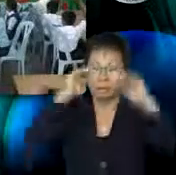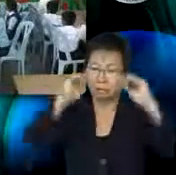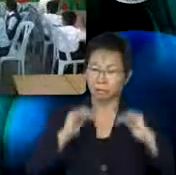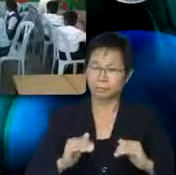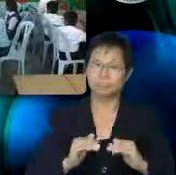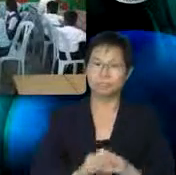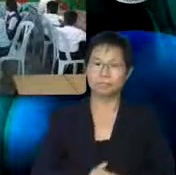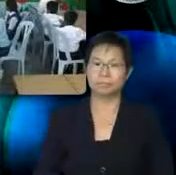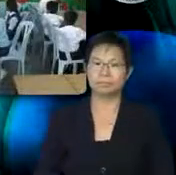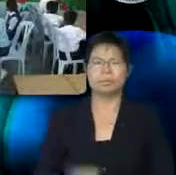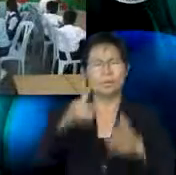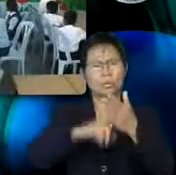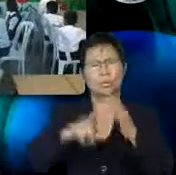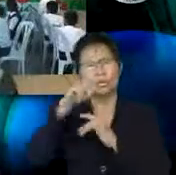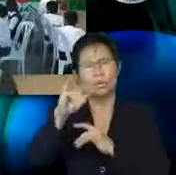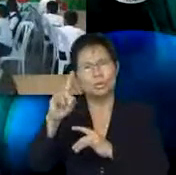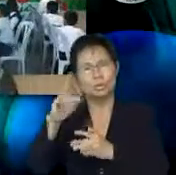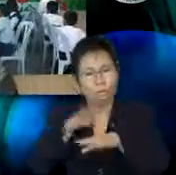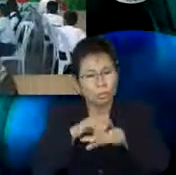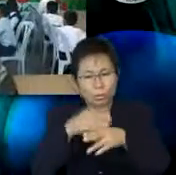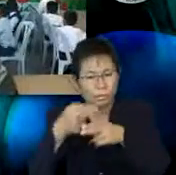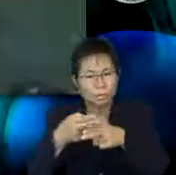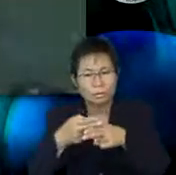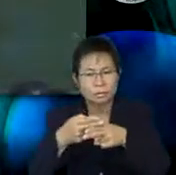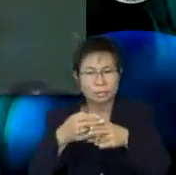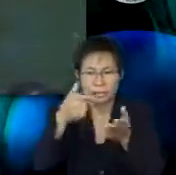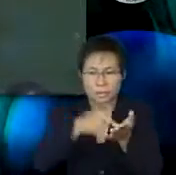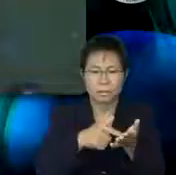Next. What do you call this again?